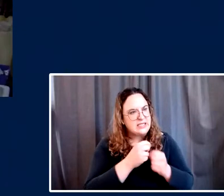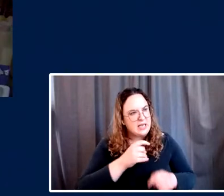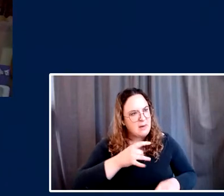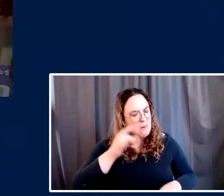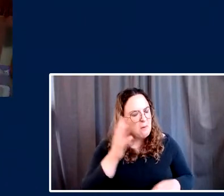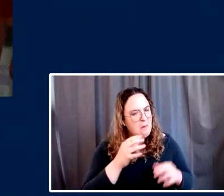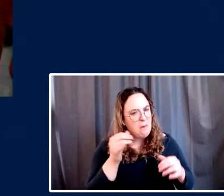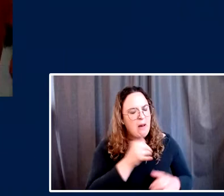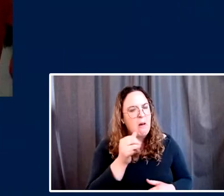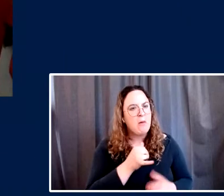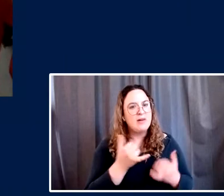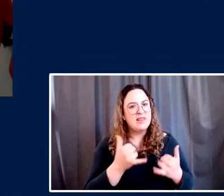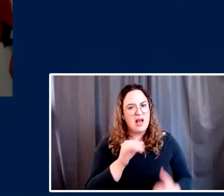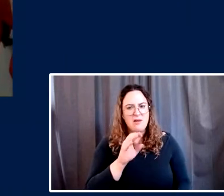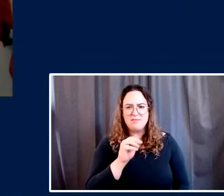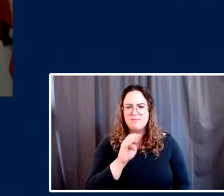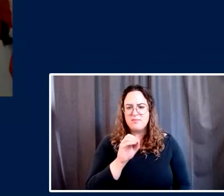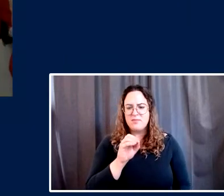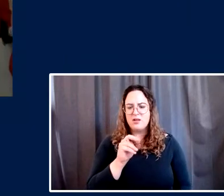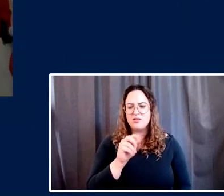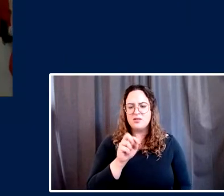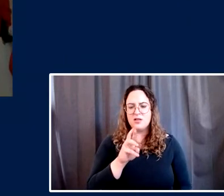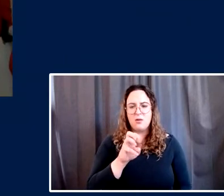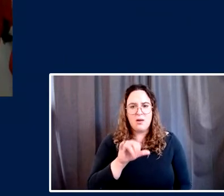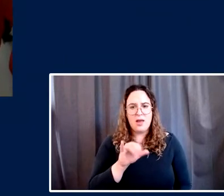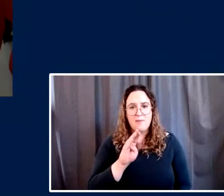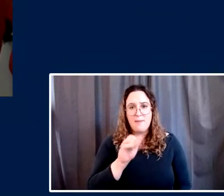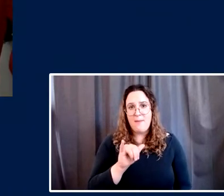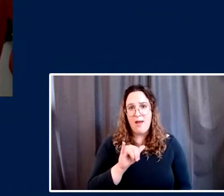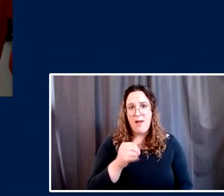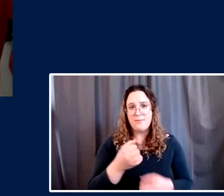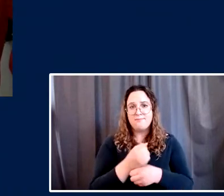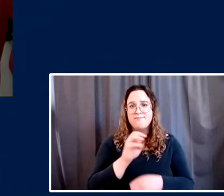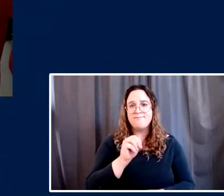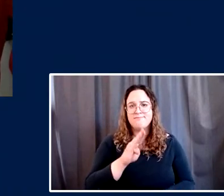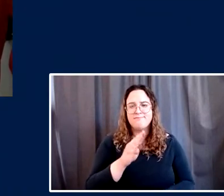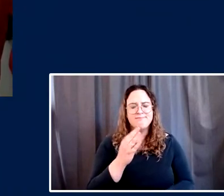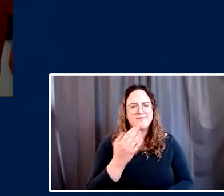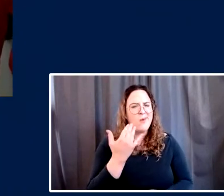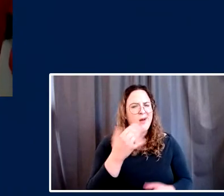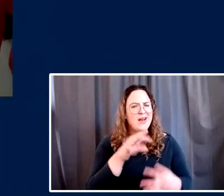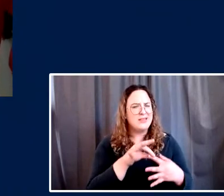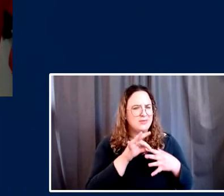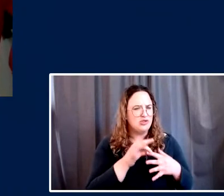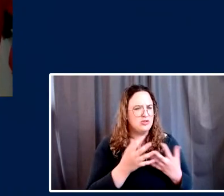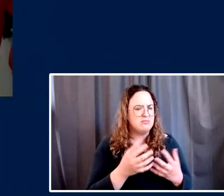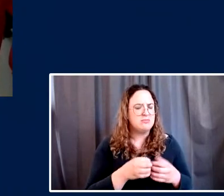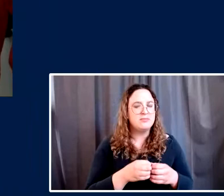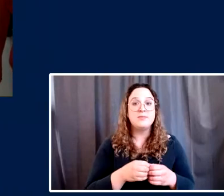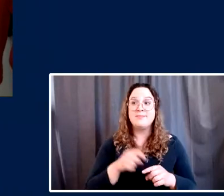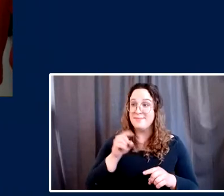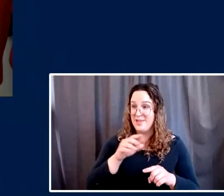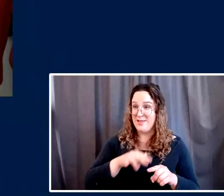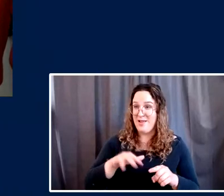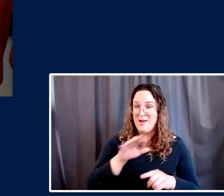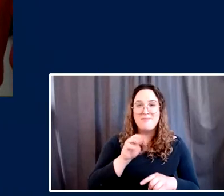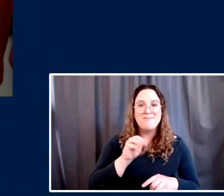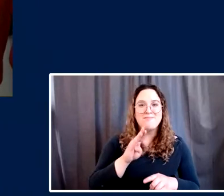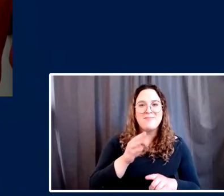Bay. What makes this place so special? Well, this area, Monterey Bay, is home